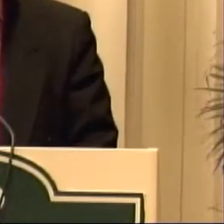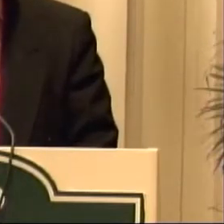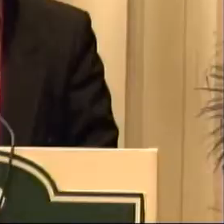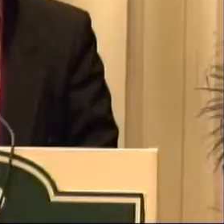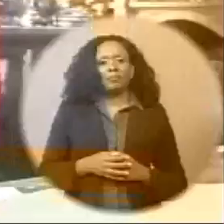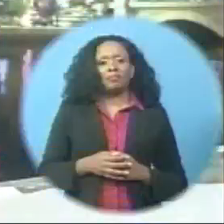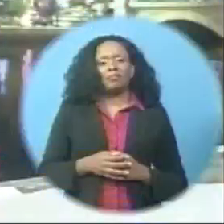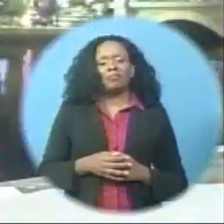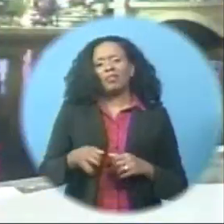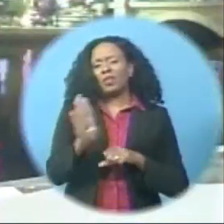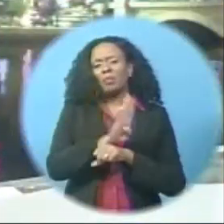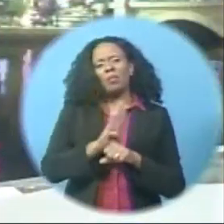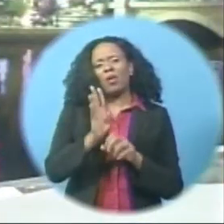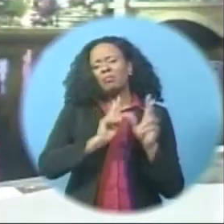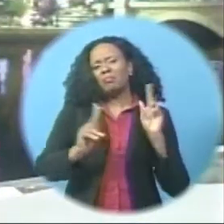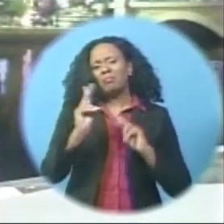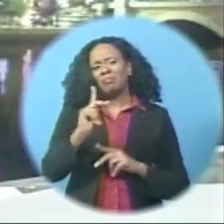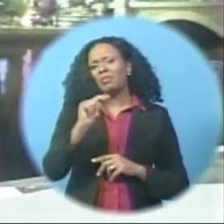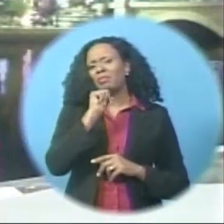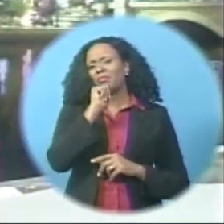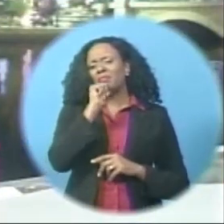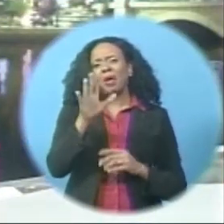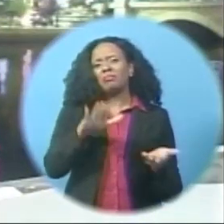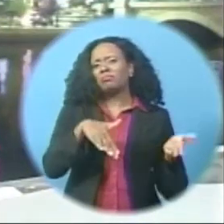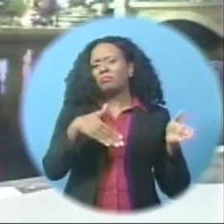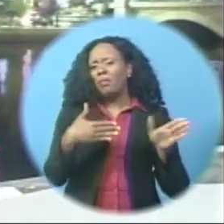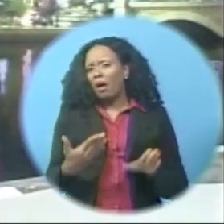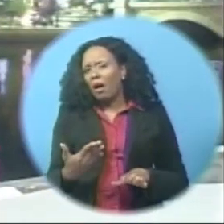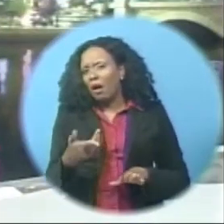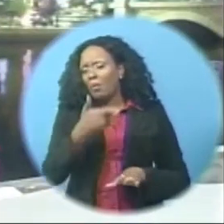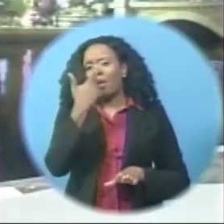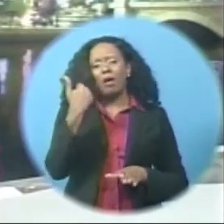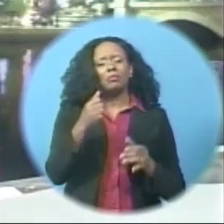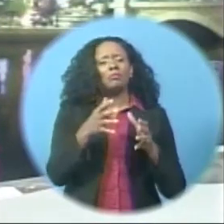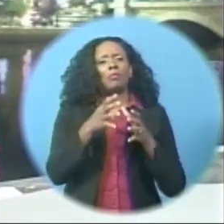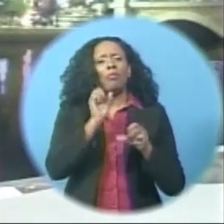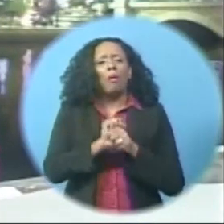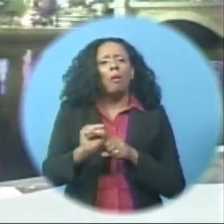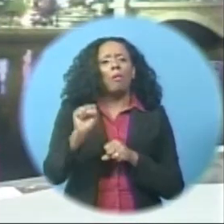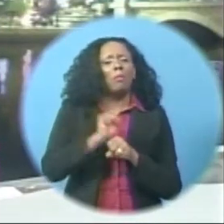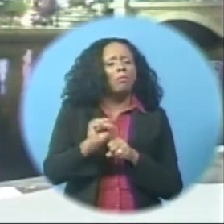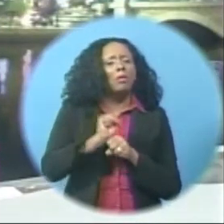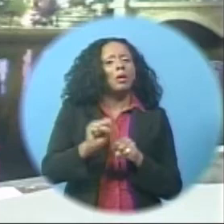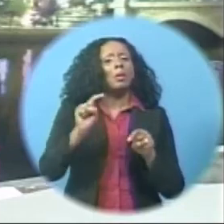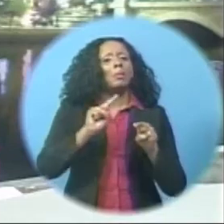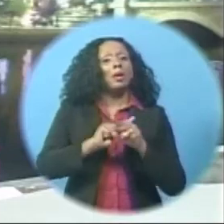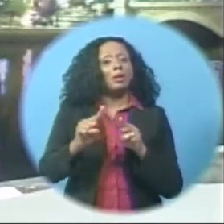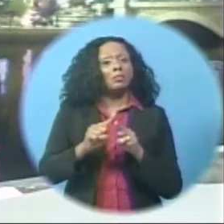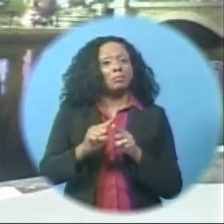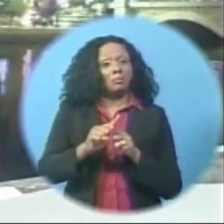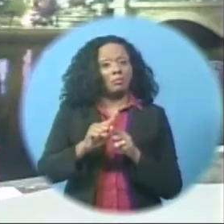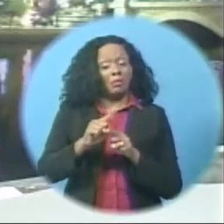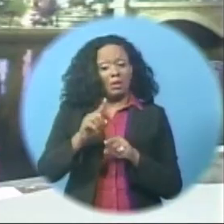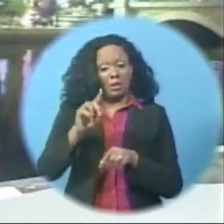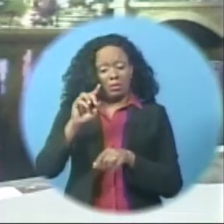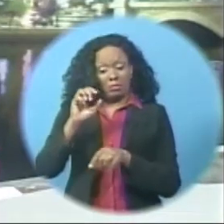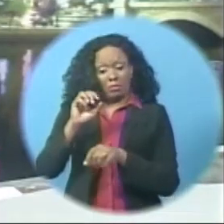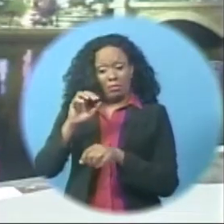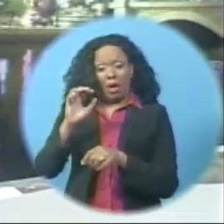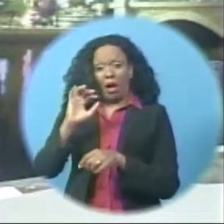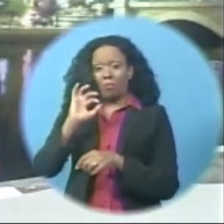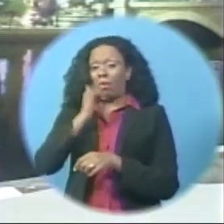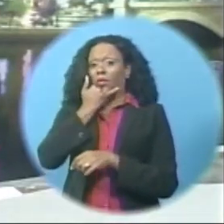$945,000. While Barbados does not have many work-related deaths, Mr. Earl says the number of